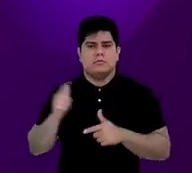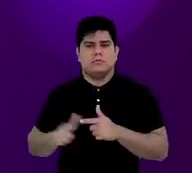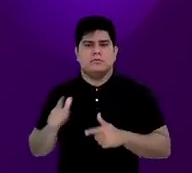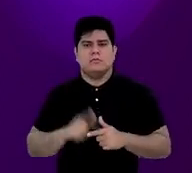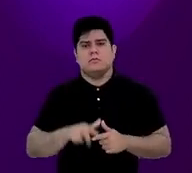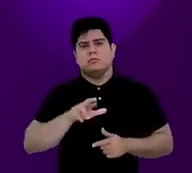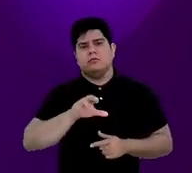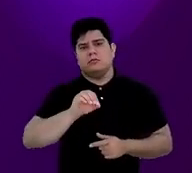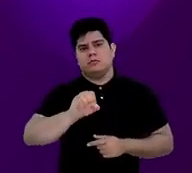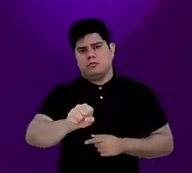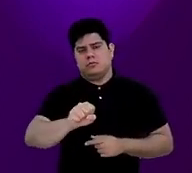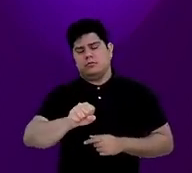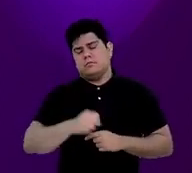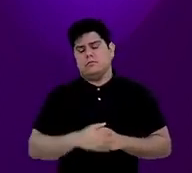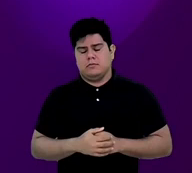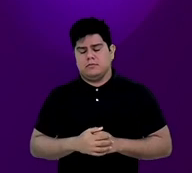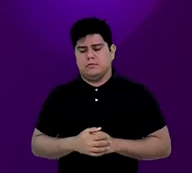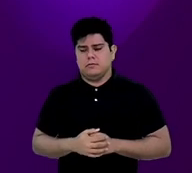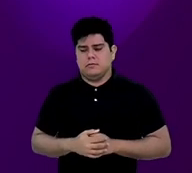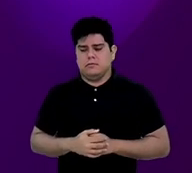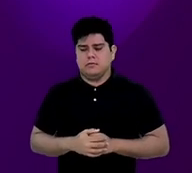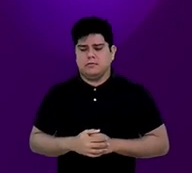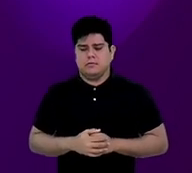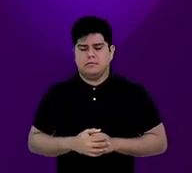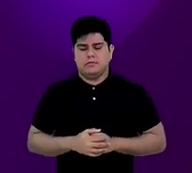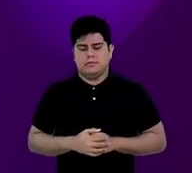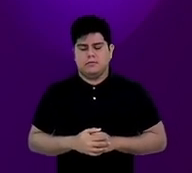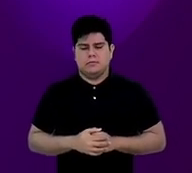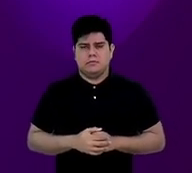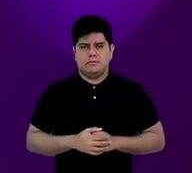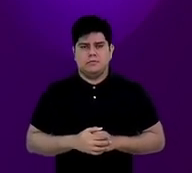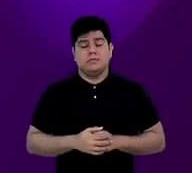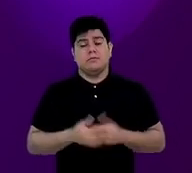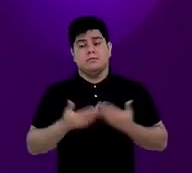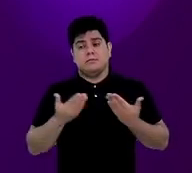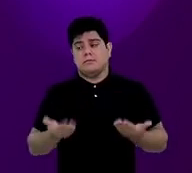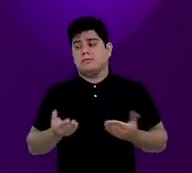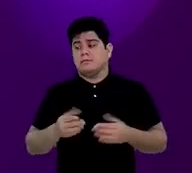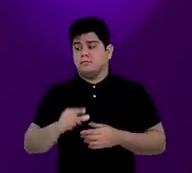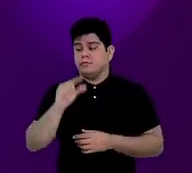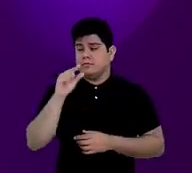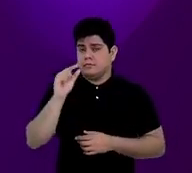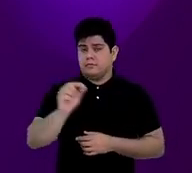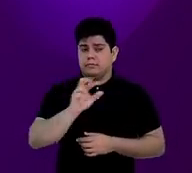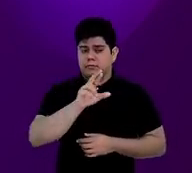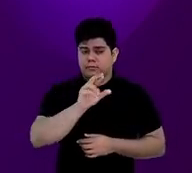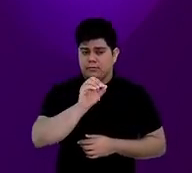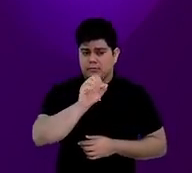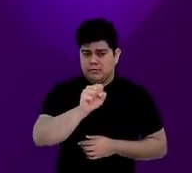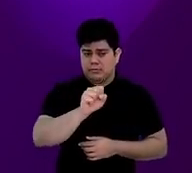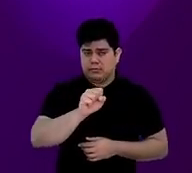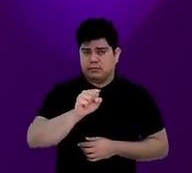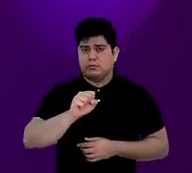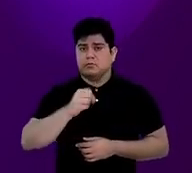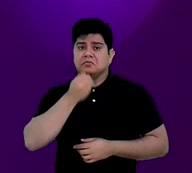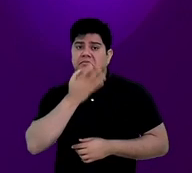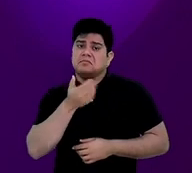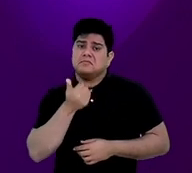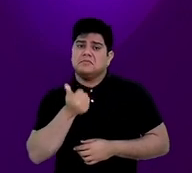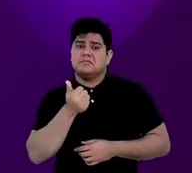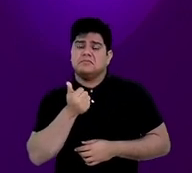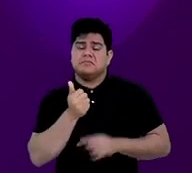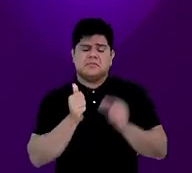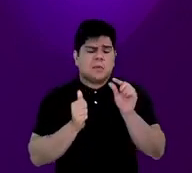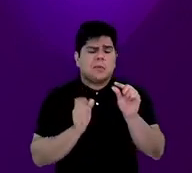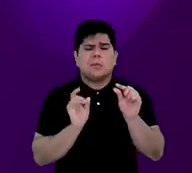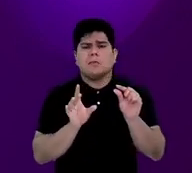is damaging, but a little bit of ROS is actually beneficial. That's one reason why aerobic exercise is